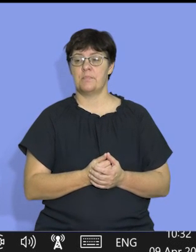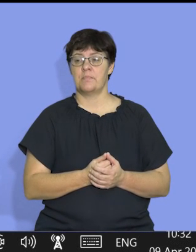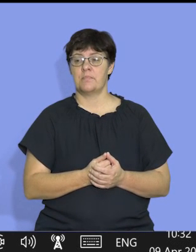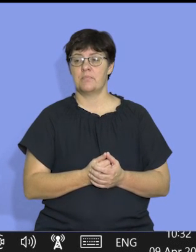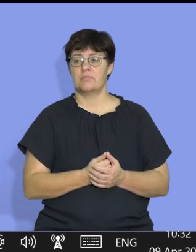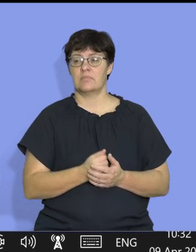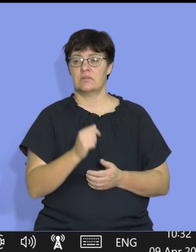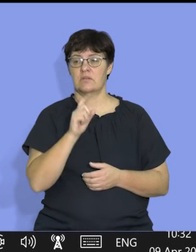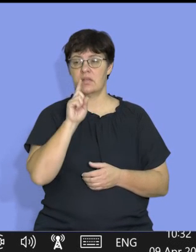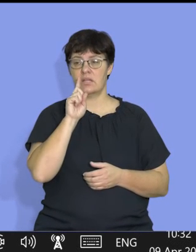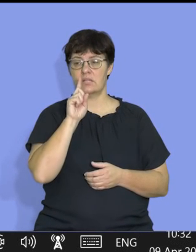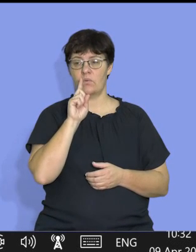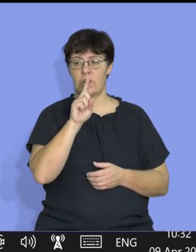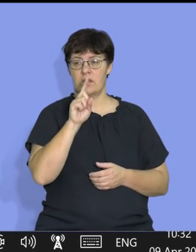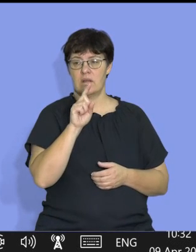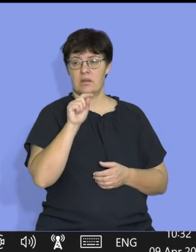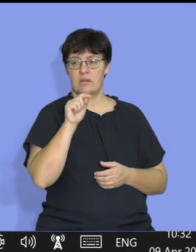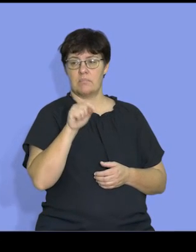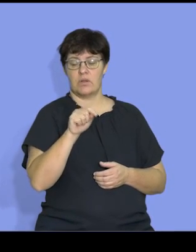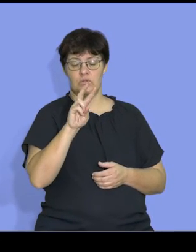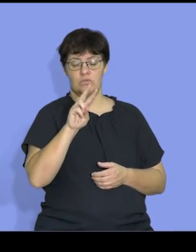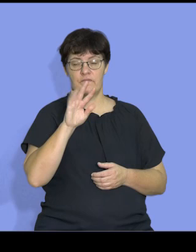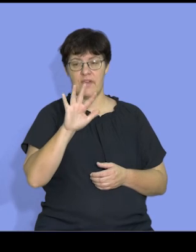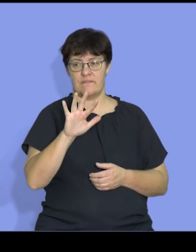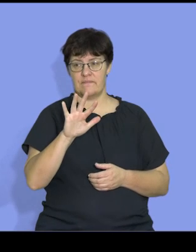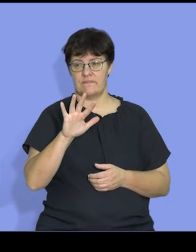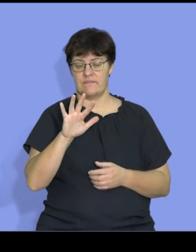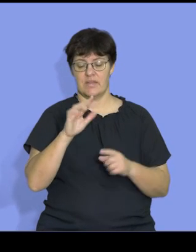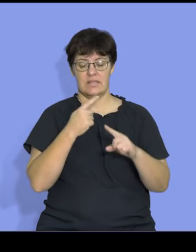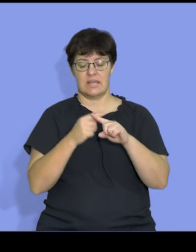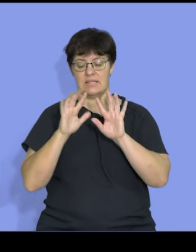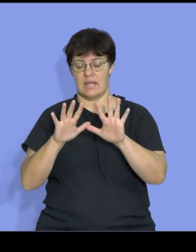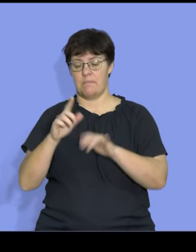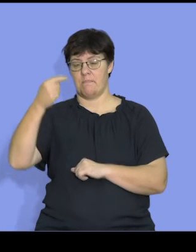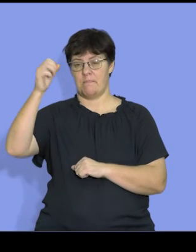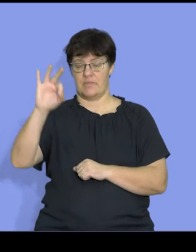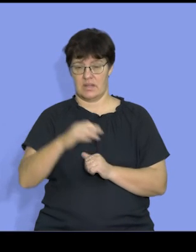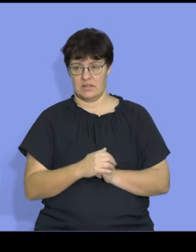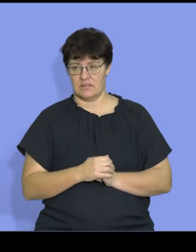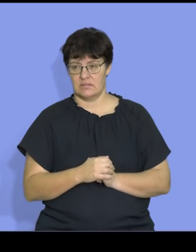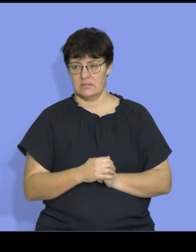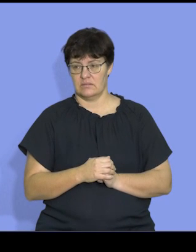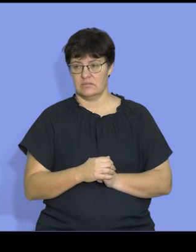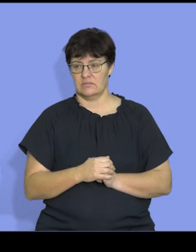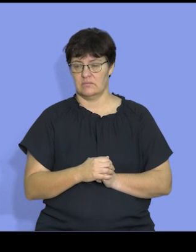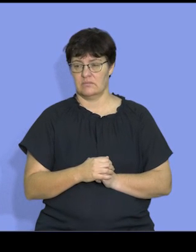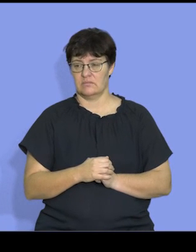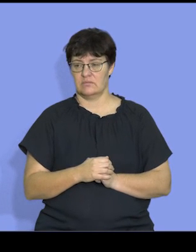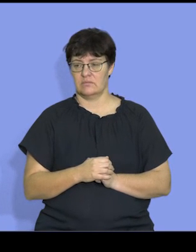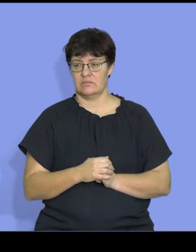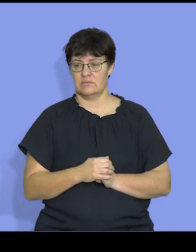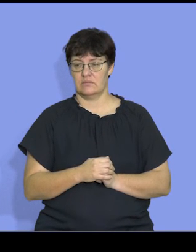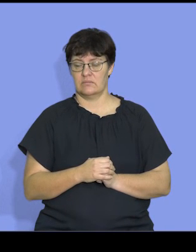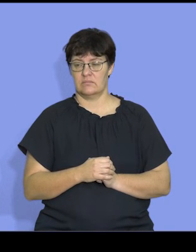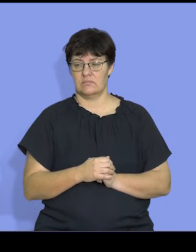the number of moles is equals to 1.25 times 10 exponent minus 3. 1.25 times 10